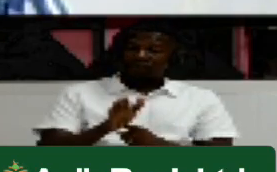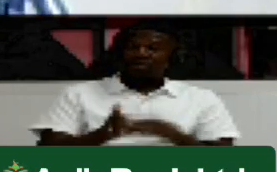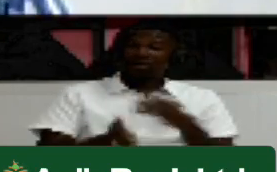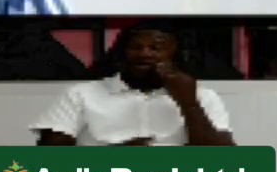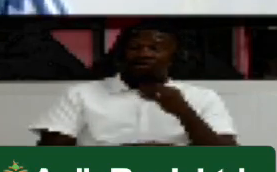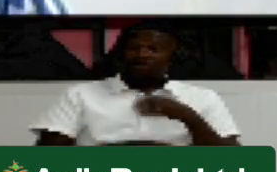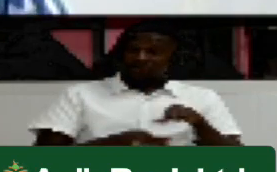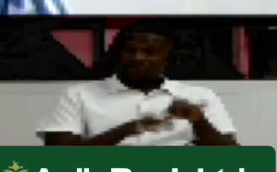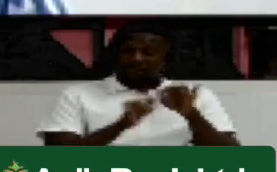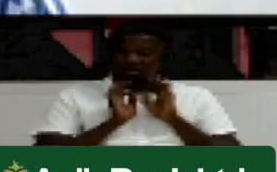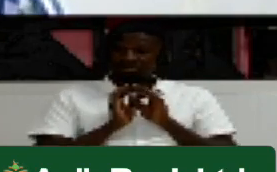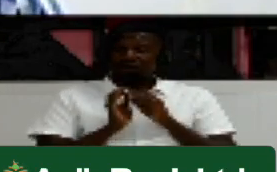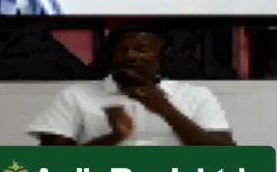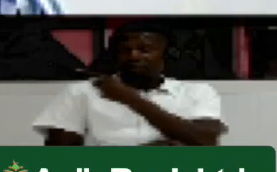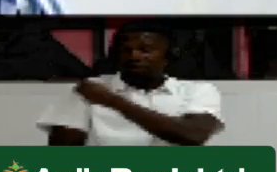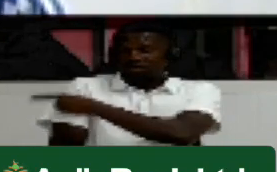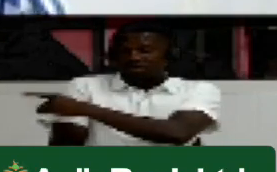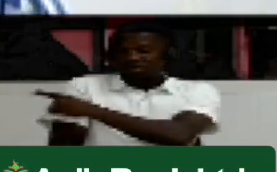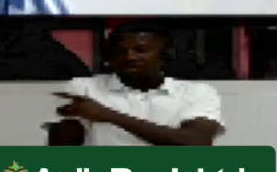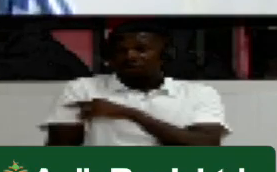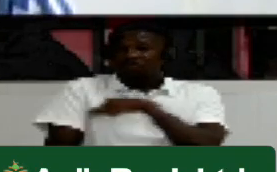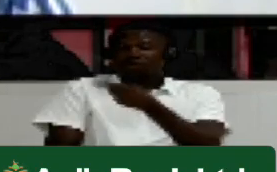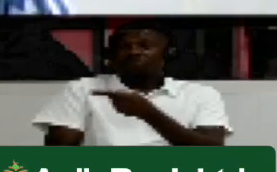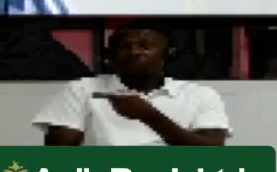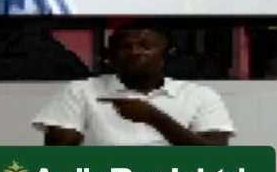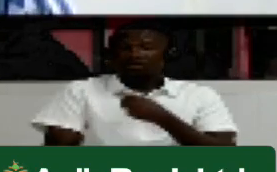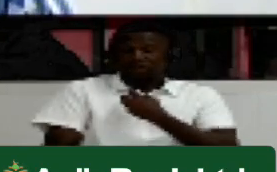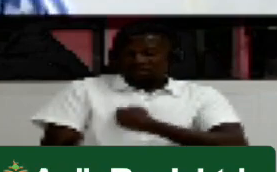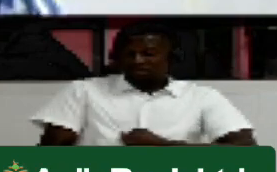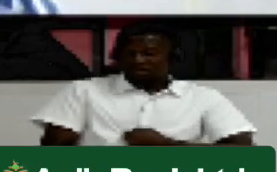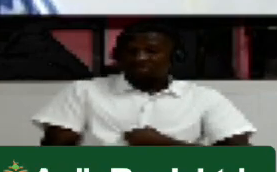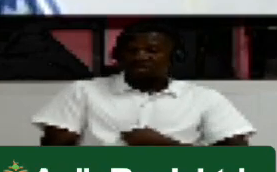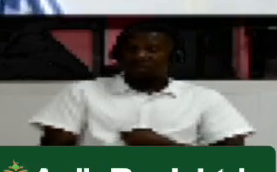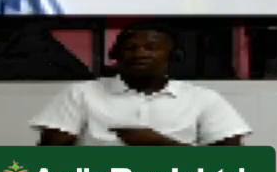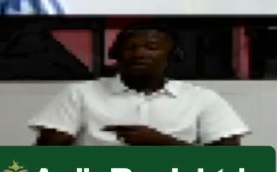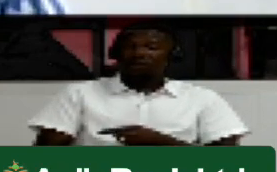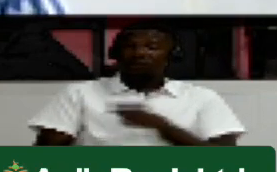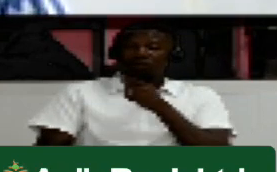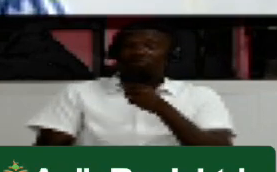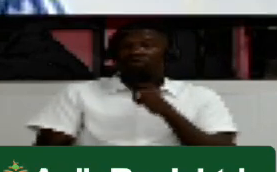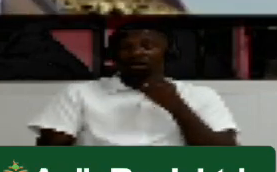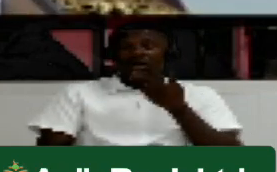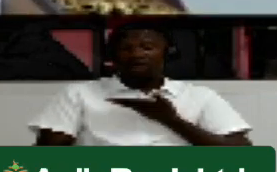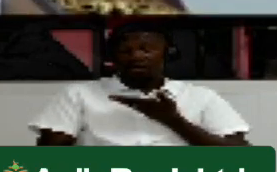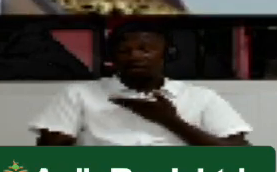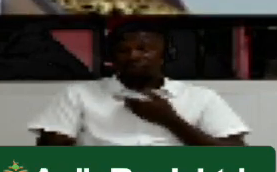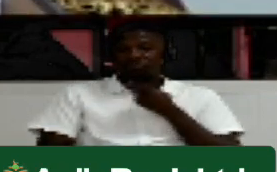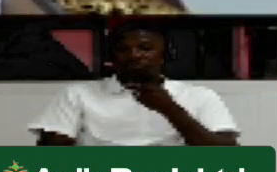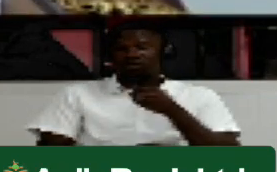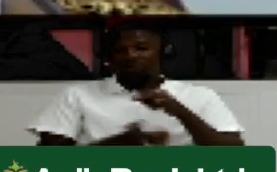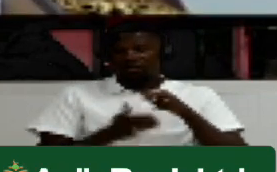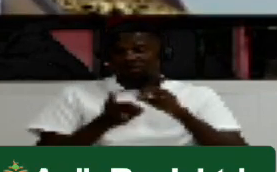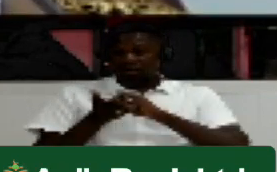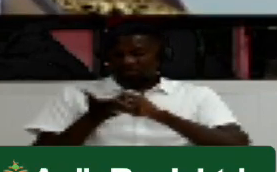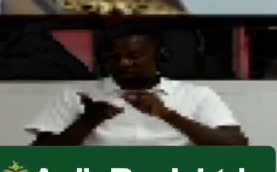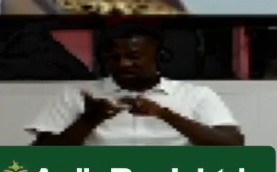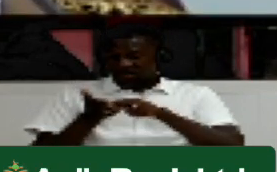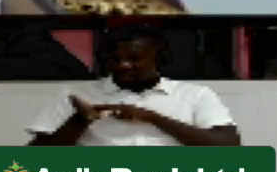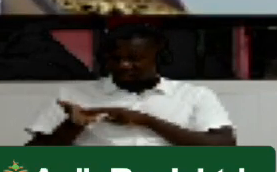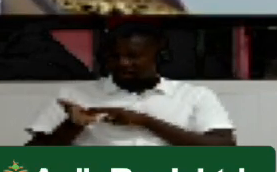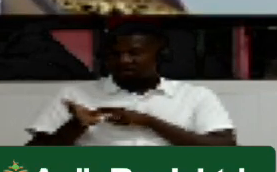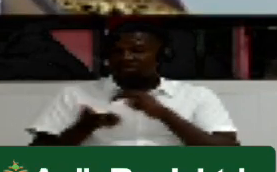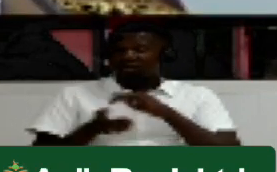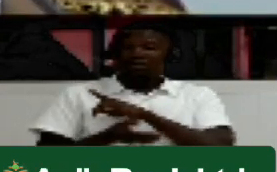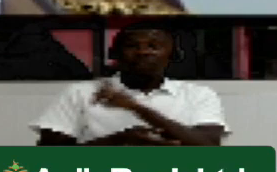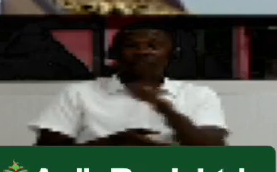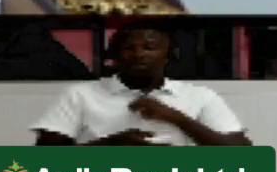if you are taking a patient for theater, for operations, you have to register, and then